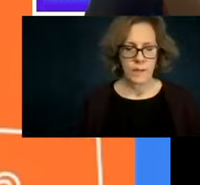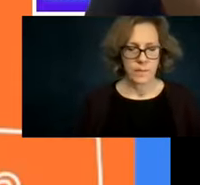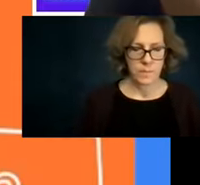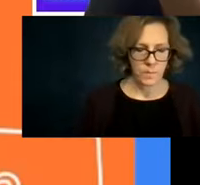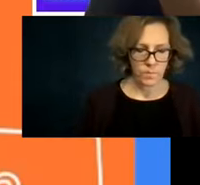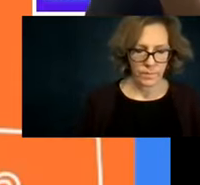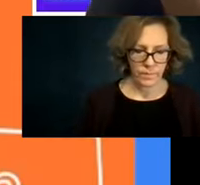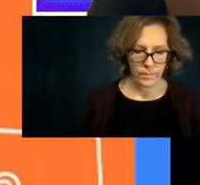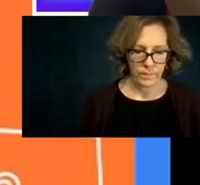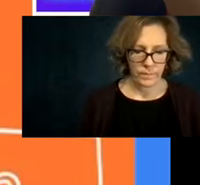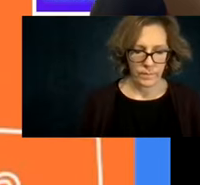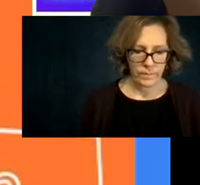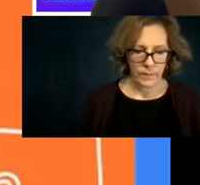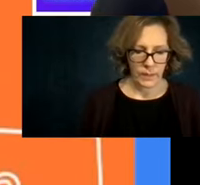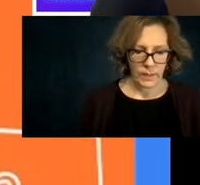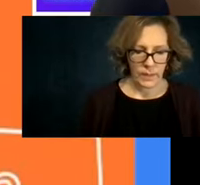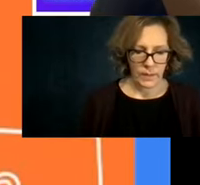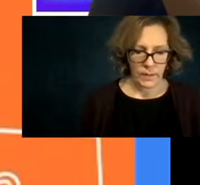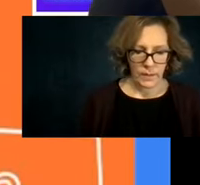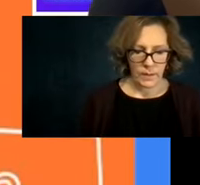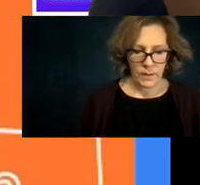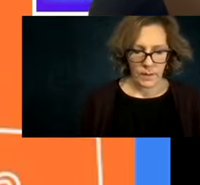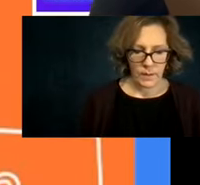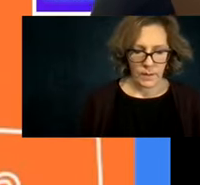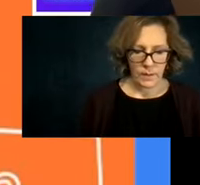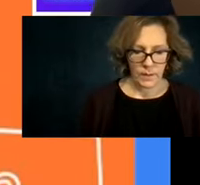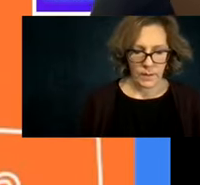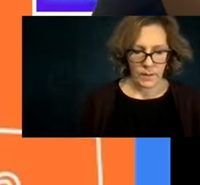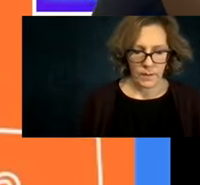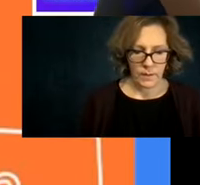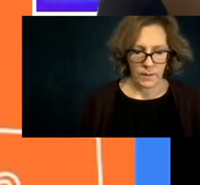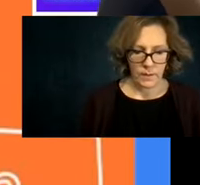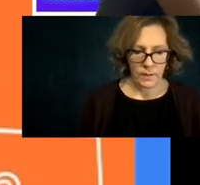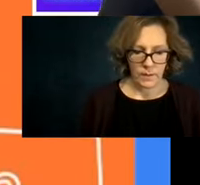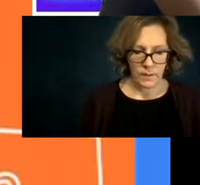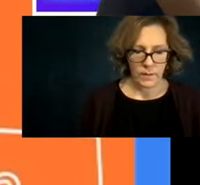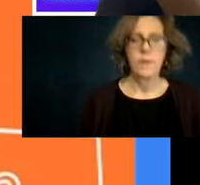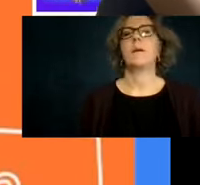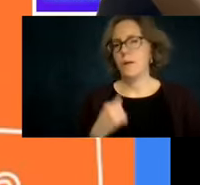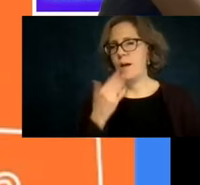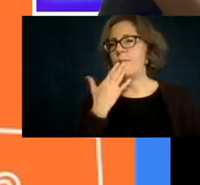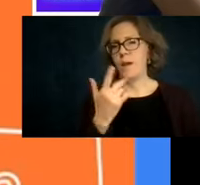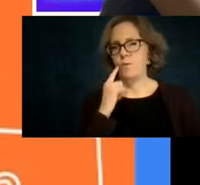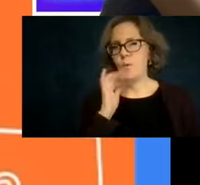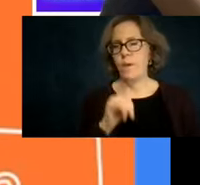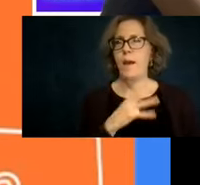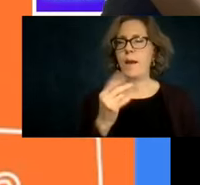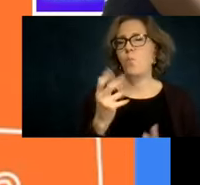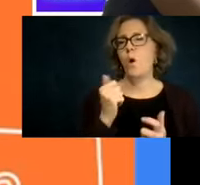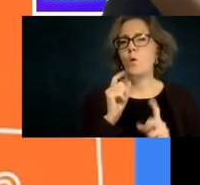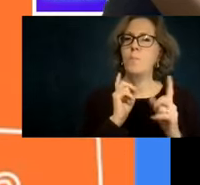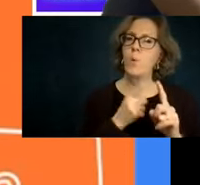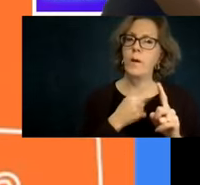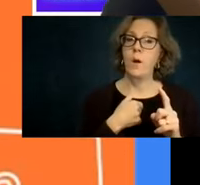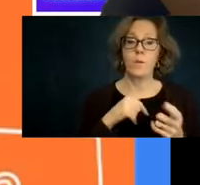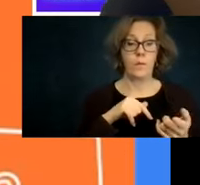Thank you so much for doing that activity with me, Kim. And I just want to point out the purpose of this